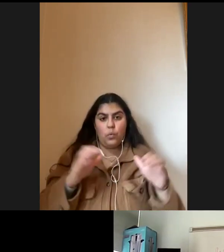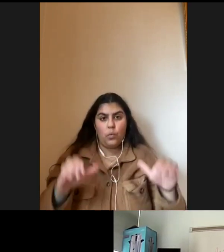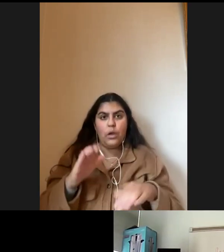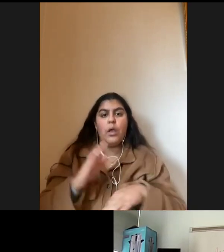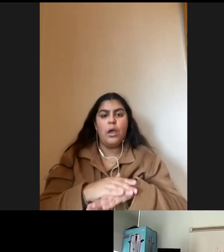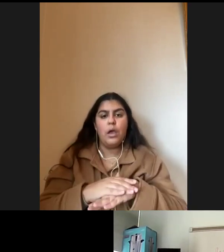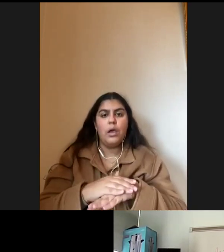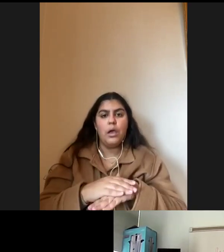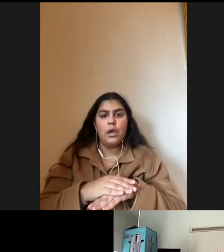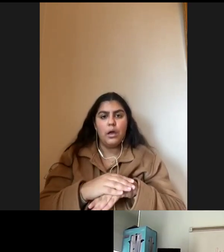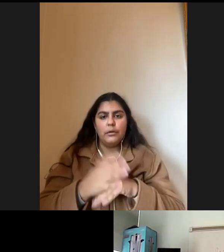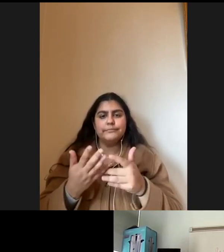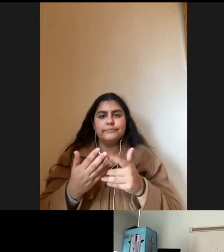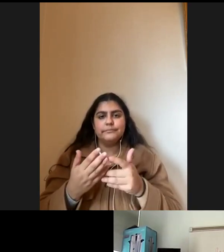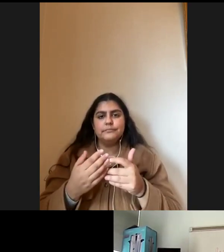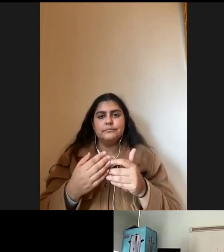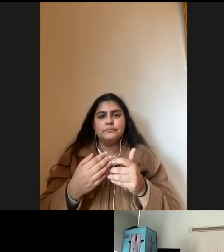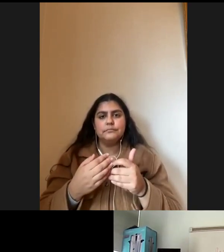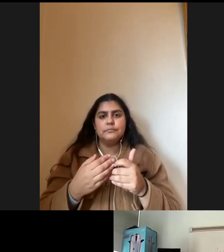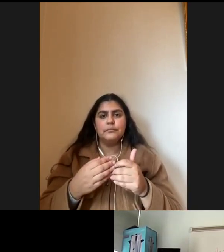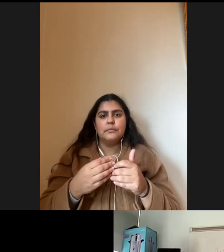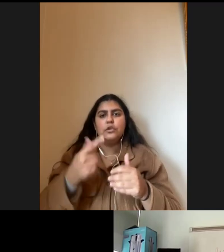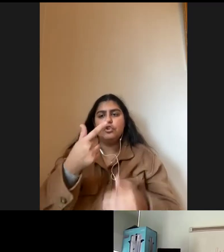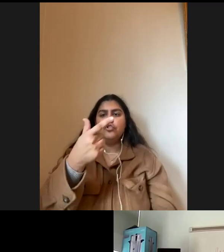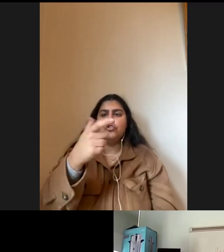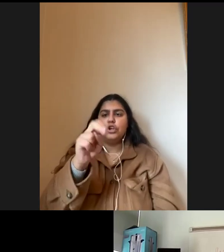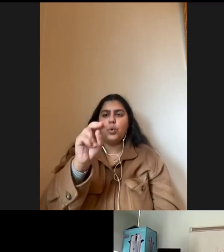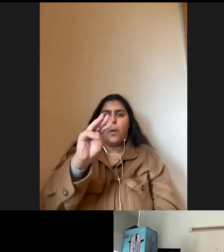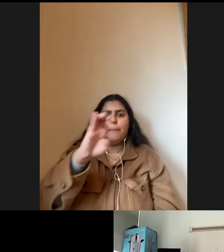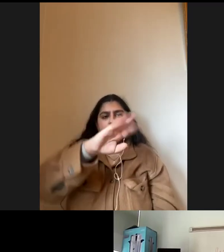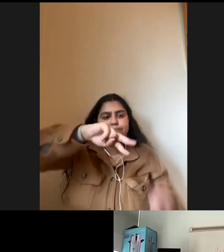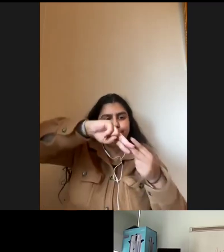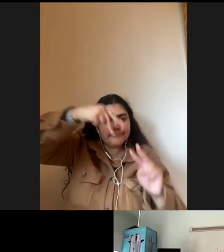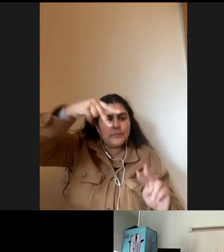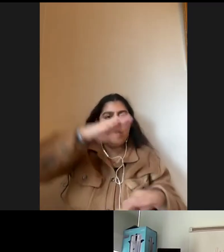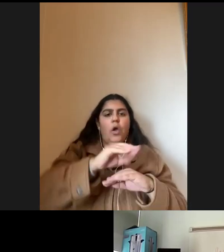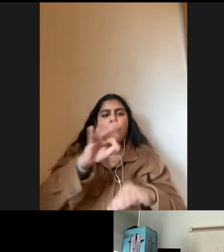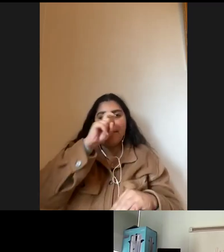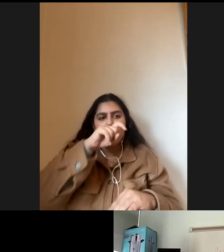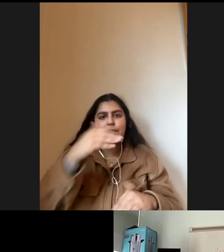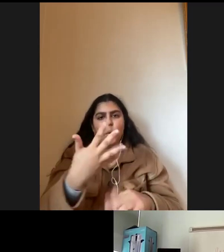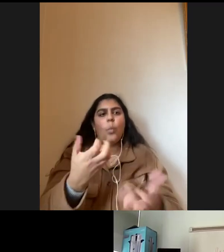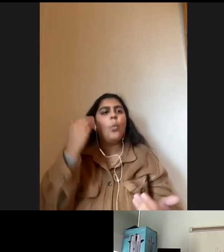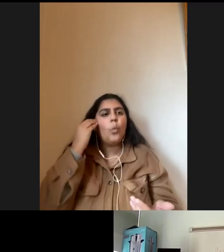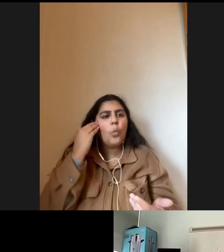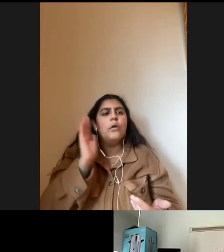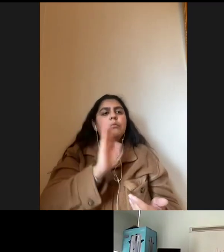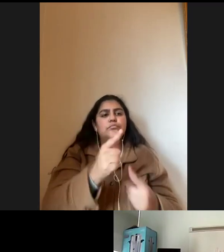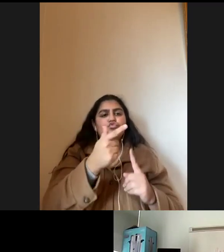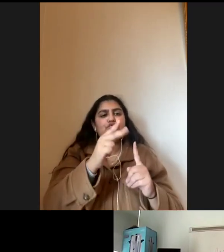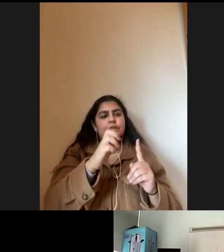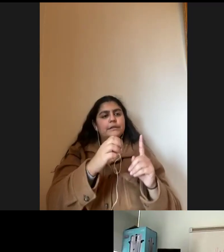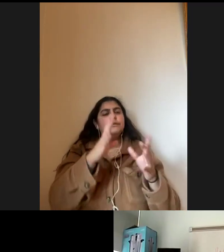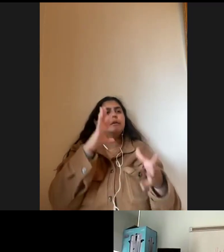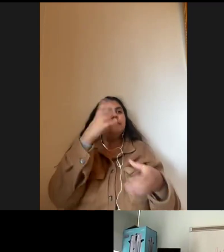bit molecular, but we're working on a kind of the genome of the parrotfishes. So we want to understand what genes are involved in the development of the